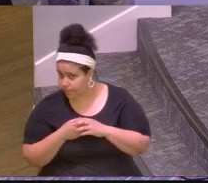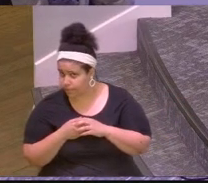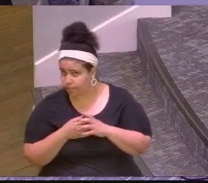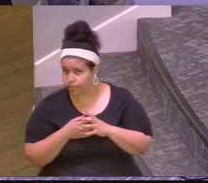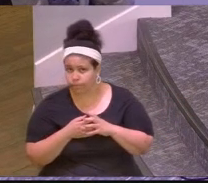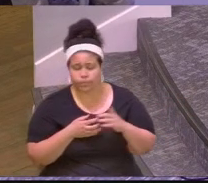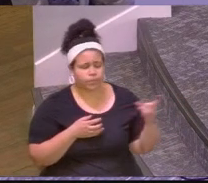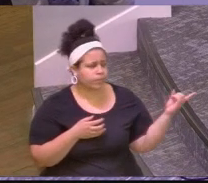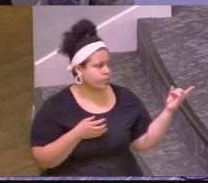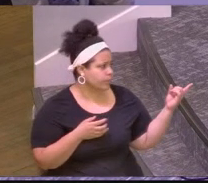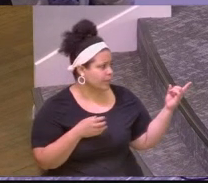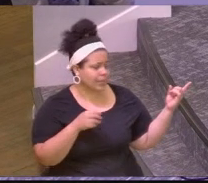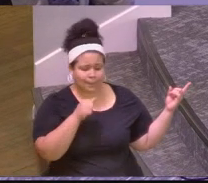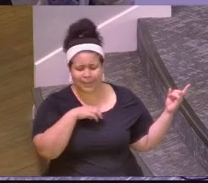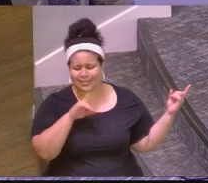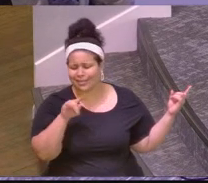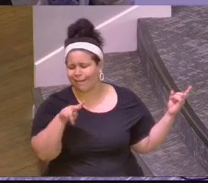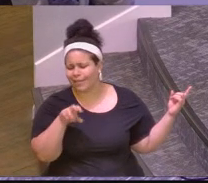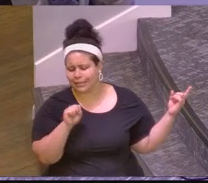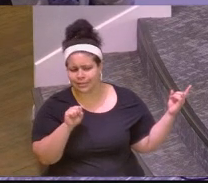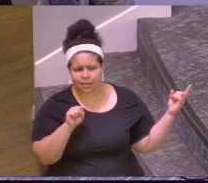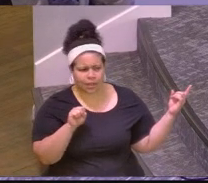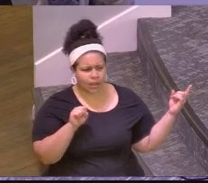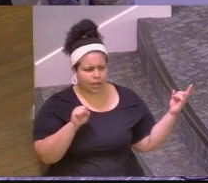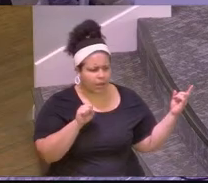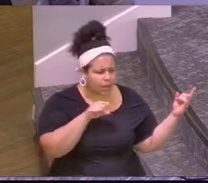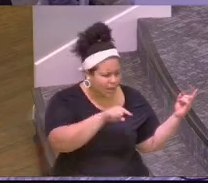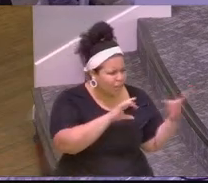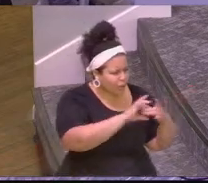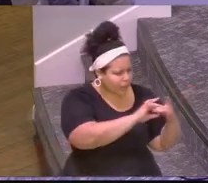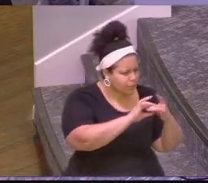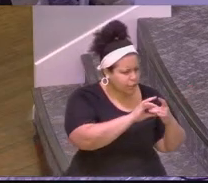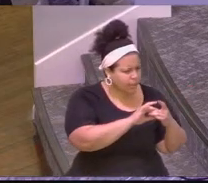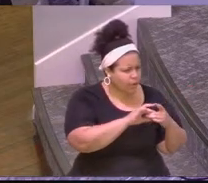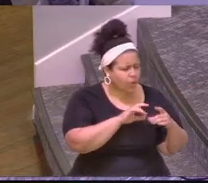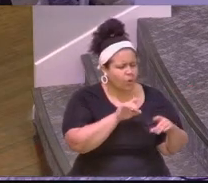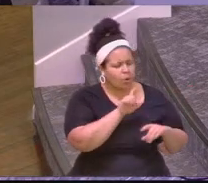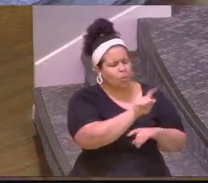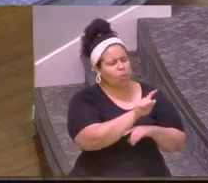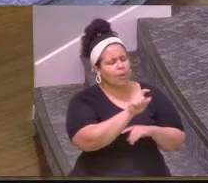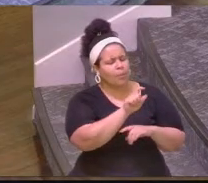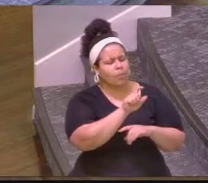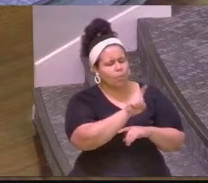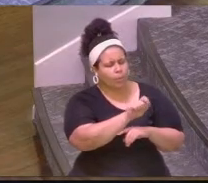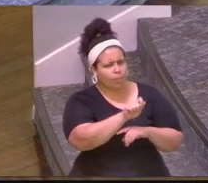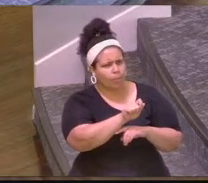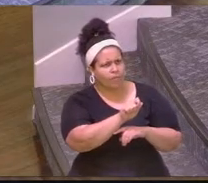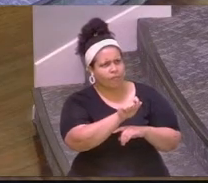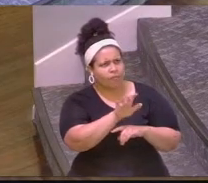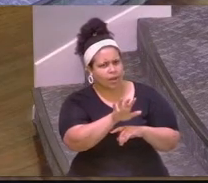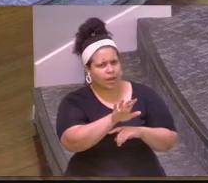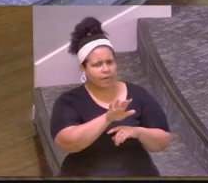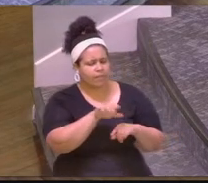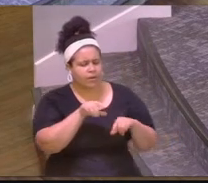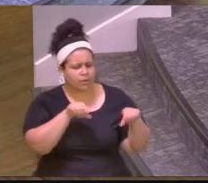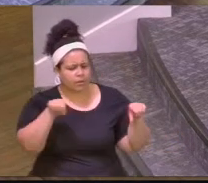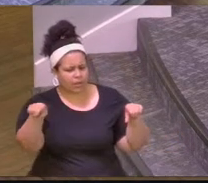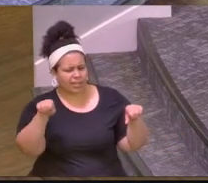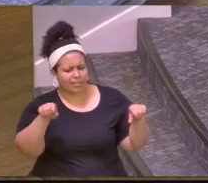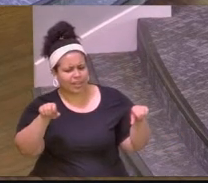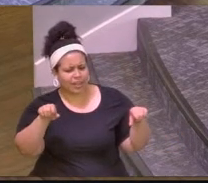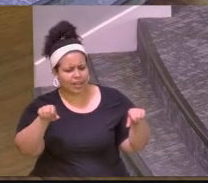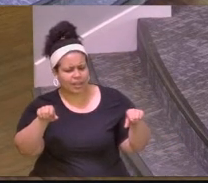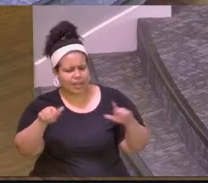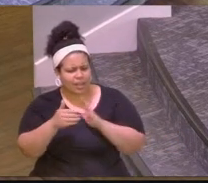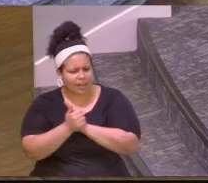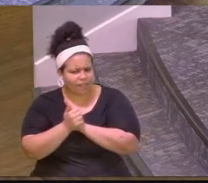What is the relationship between, I think it's 1.5, and the efficiency study? None whatsoever,